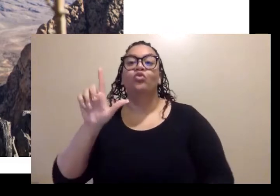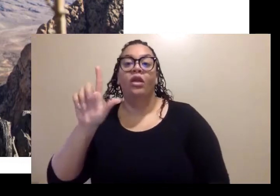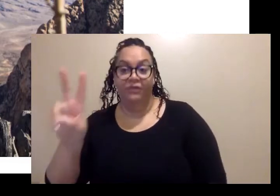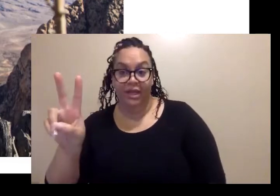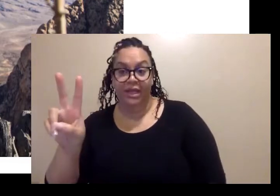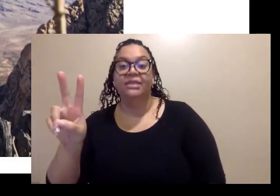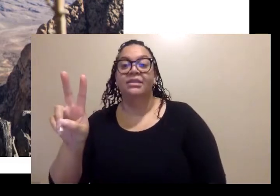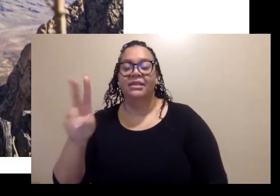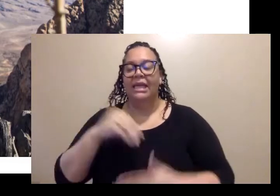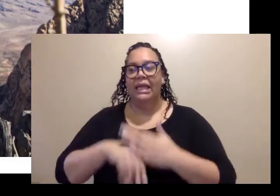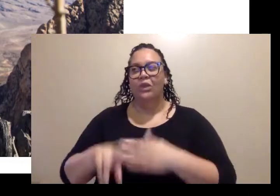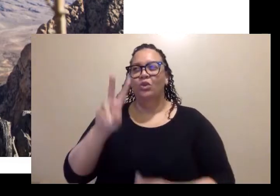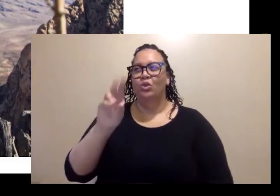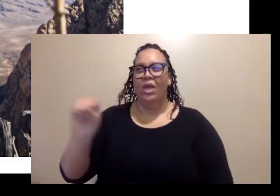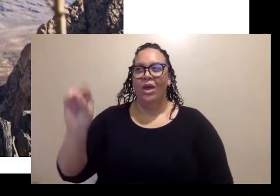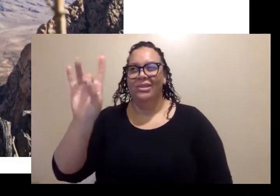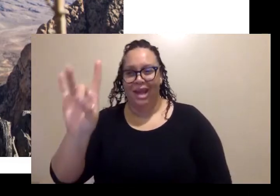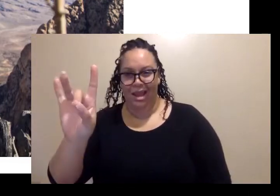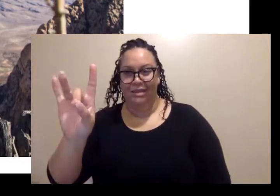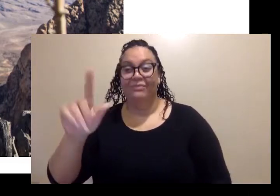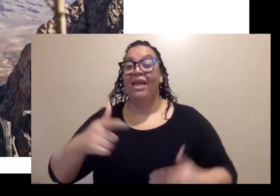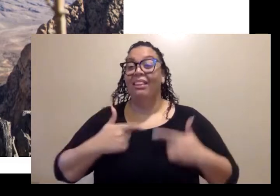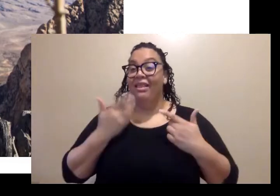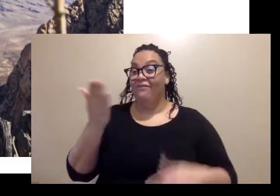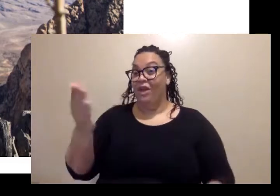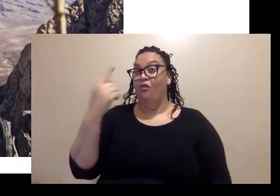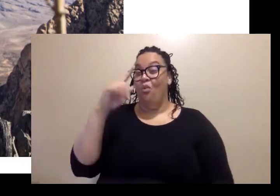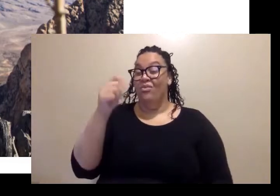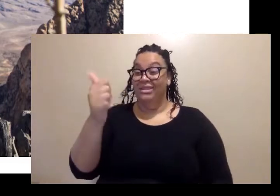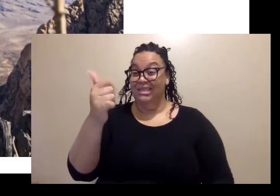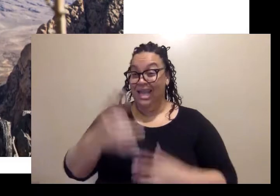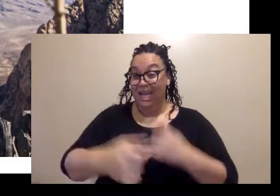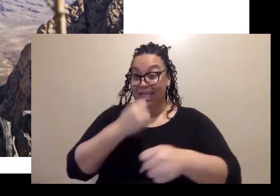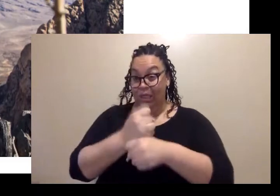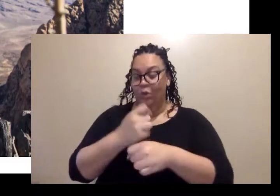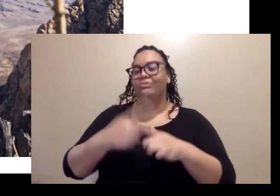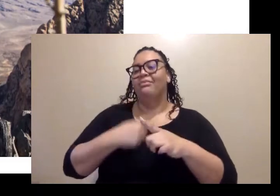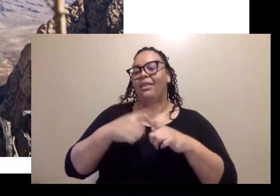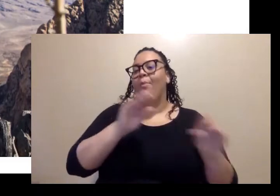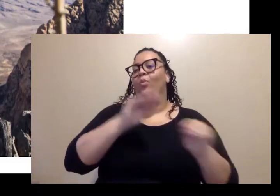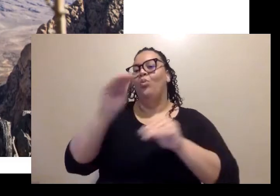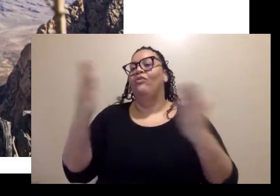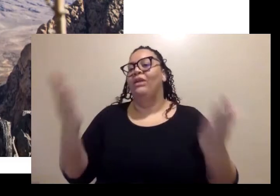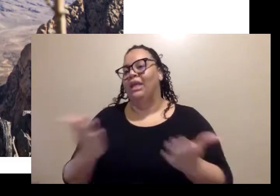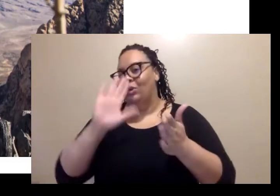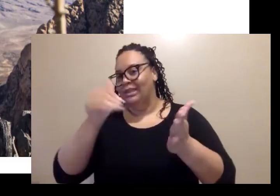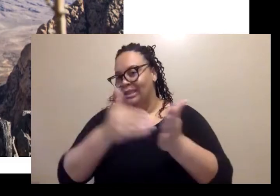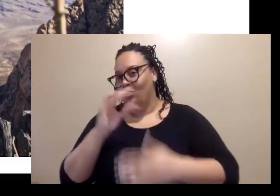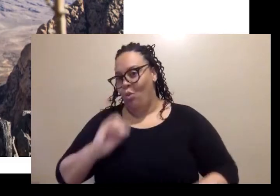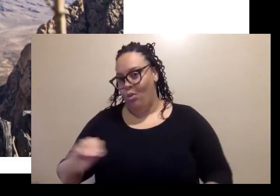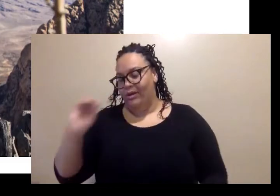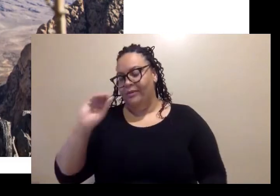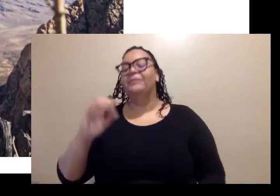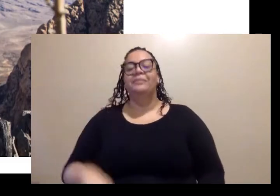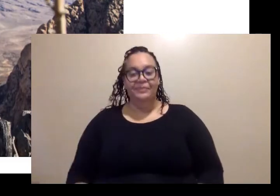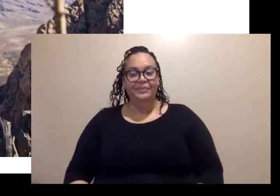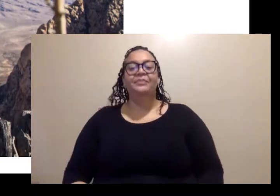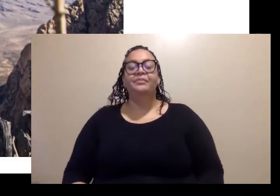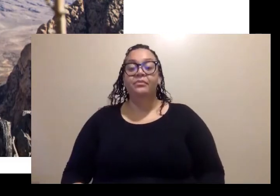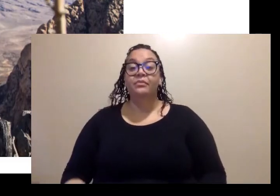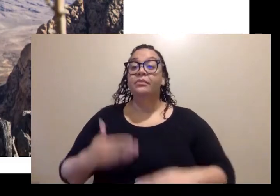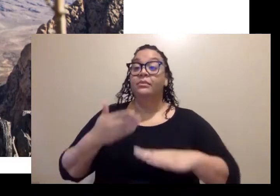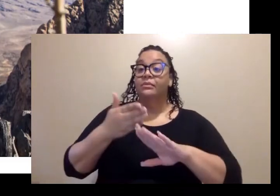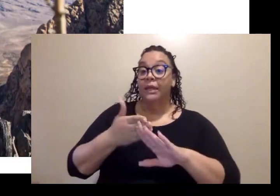in 2008, and lived there for about 10 years until I moved here in Central Oregon. And